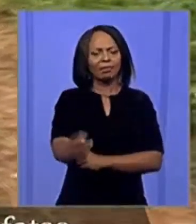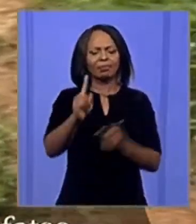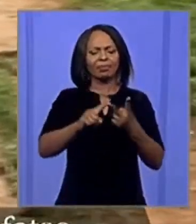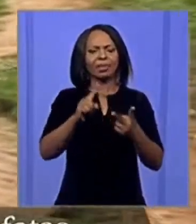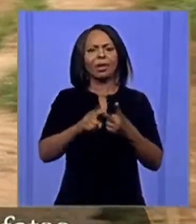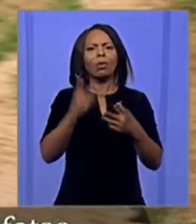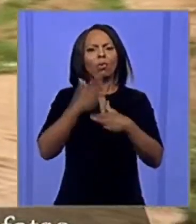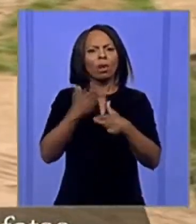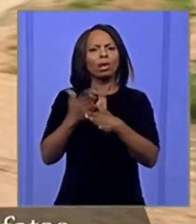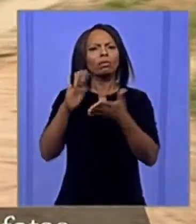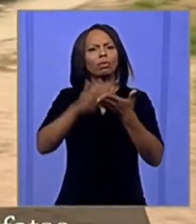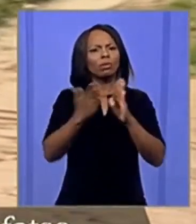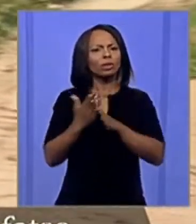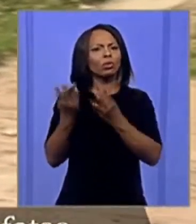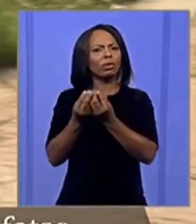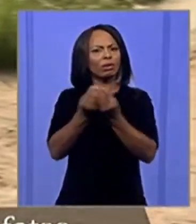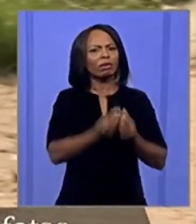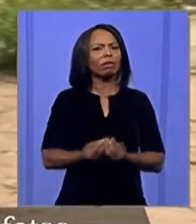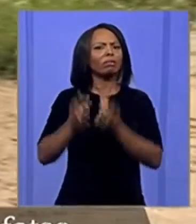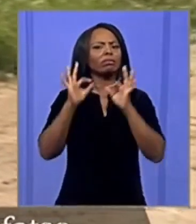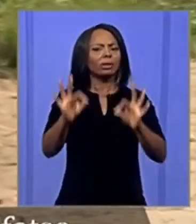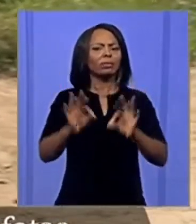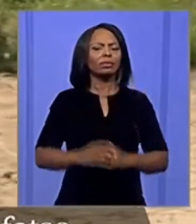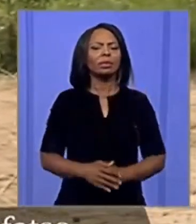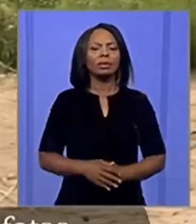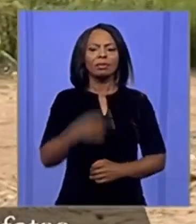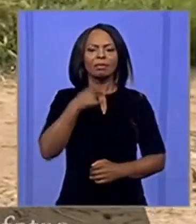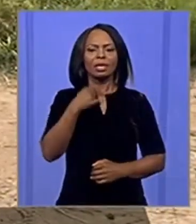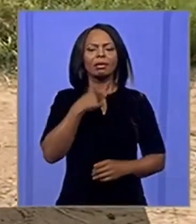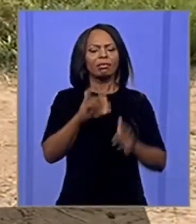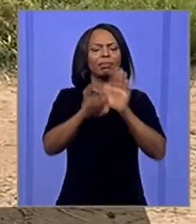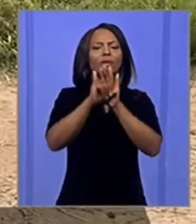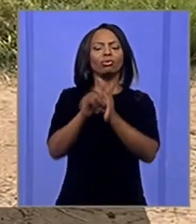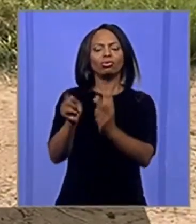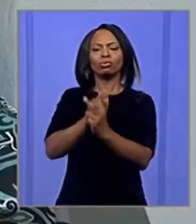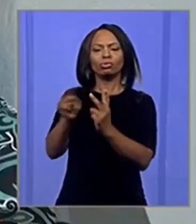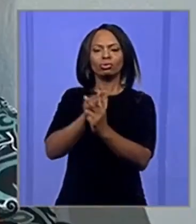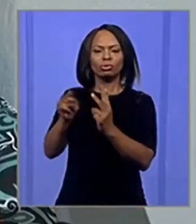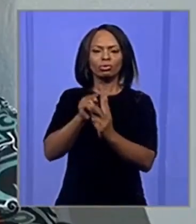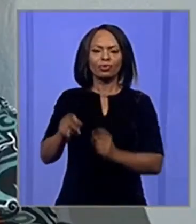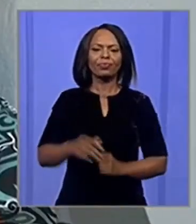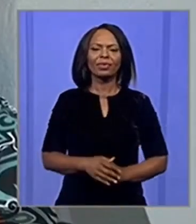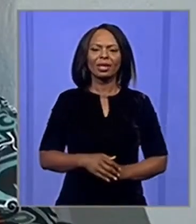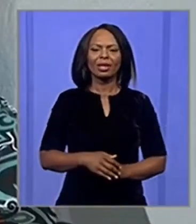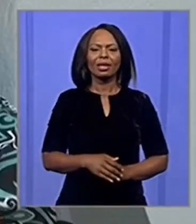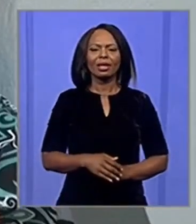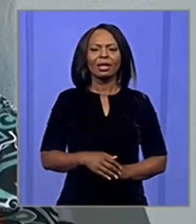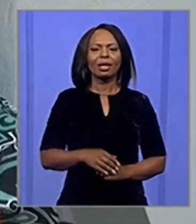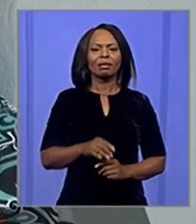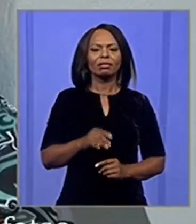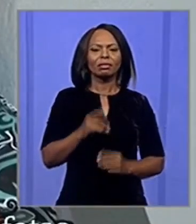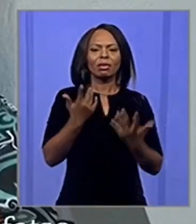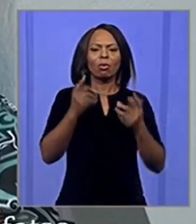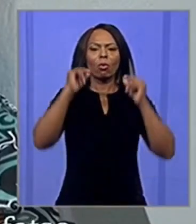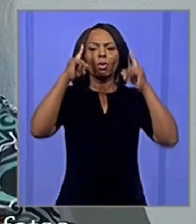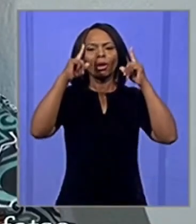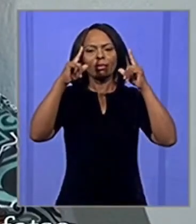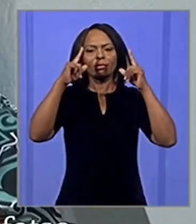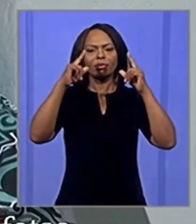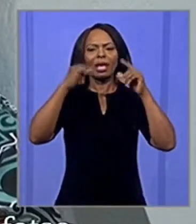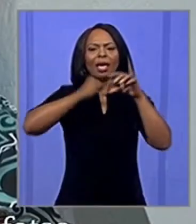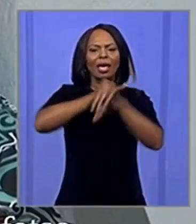tirisano mmogo le baagi. What I notice about them is that they were not people who woke up early